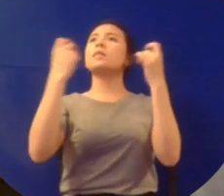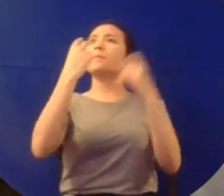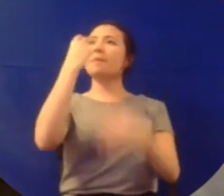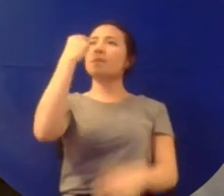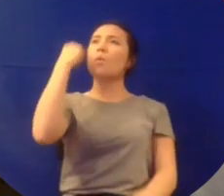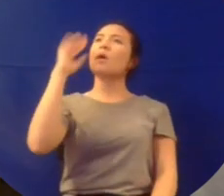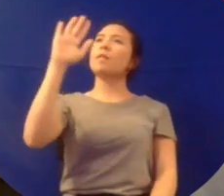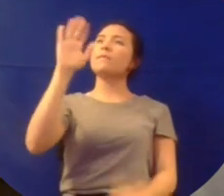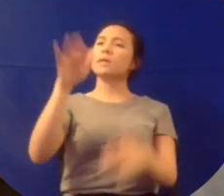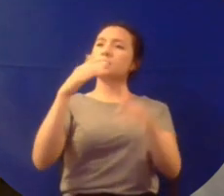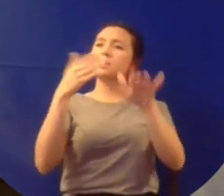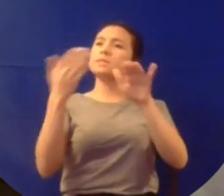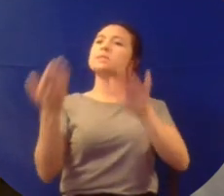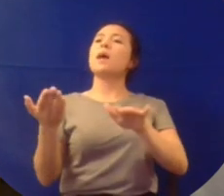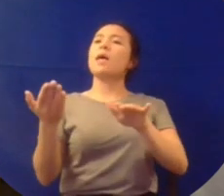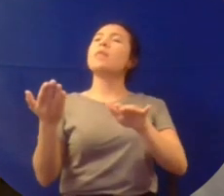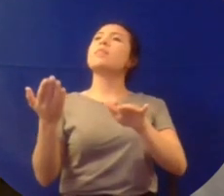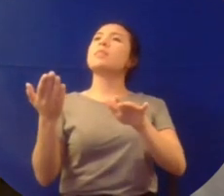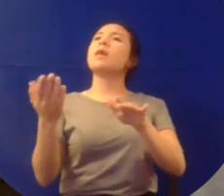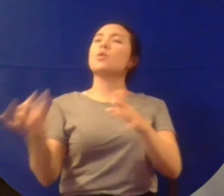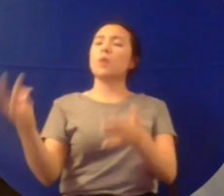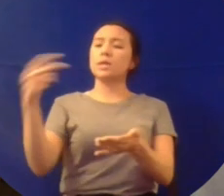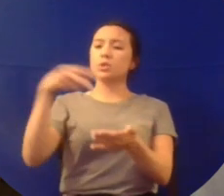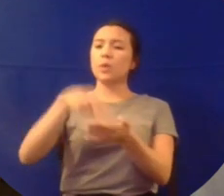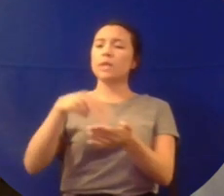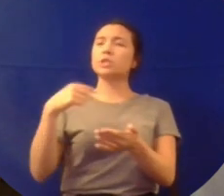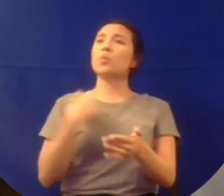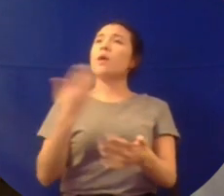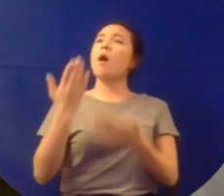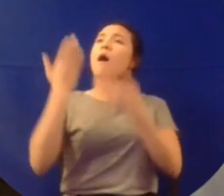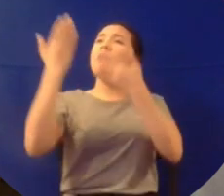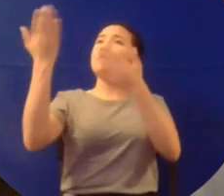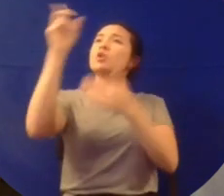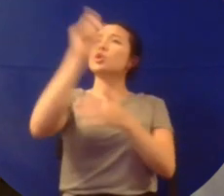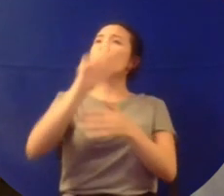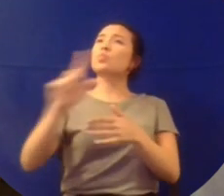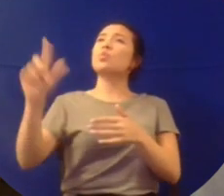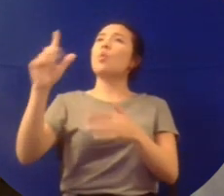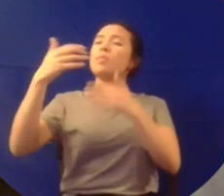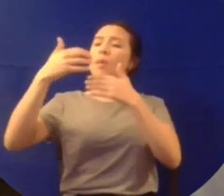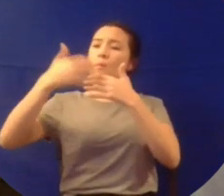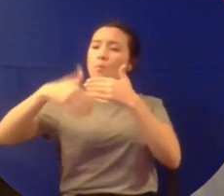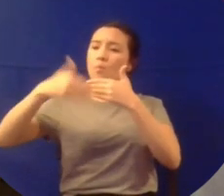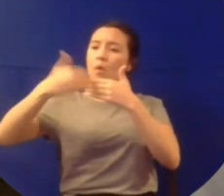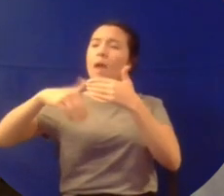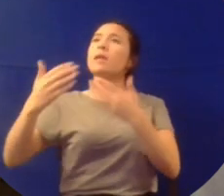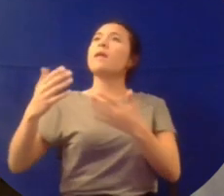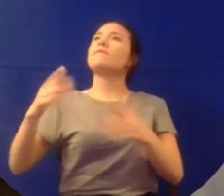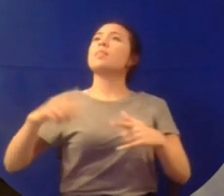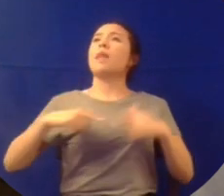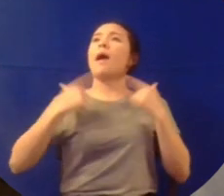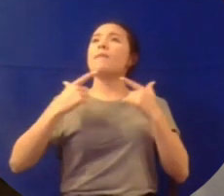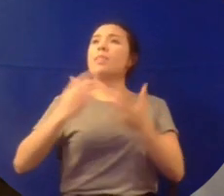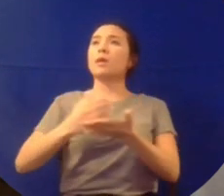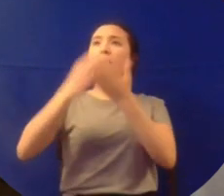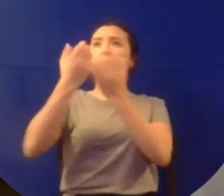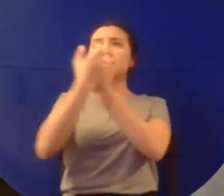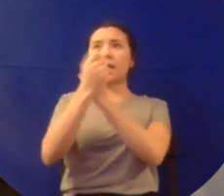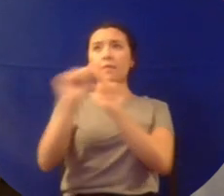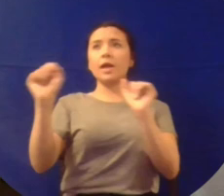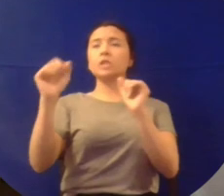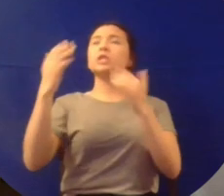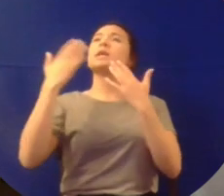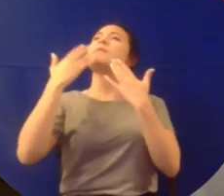again. Therefore, as we celebrate the memorial of his death and resurrection, we offer you, Lord, the bread of life